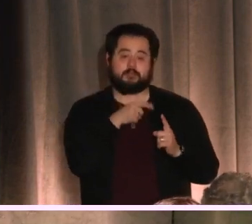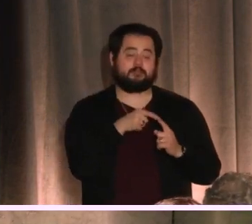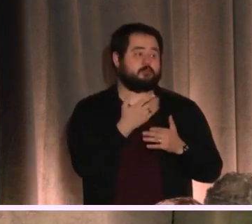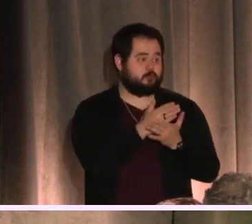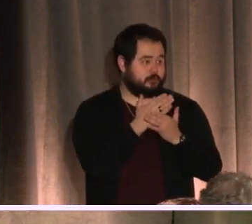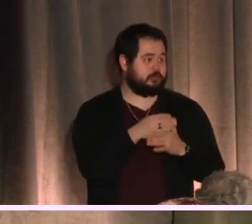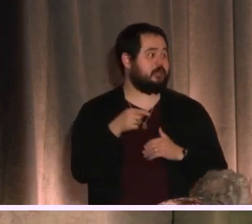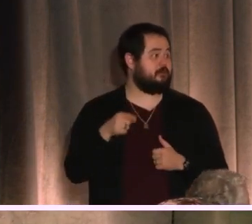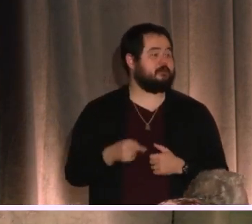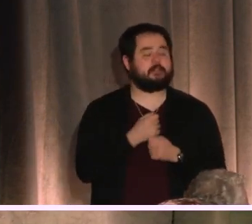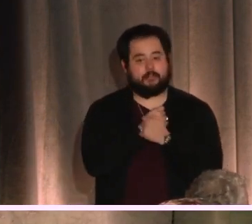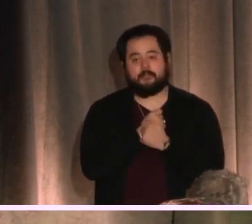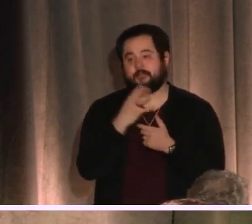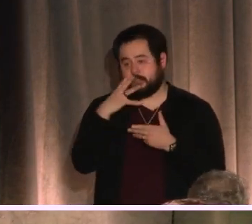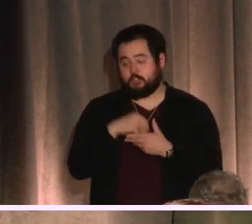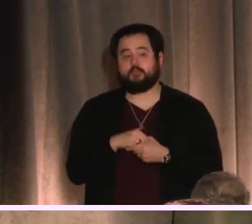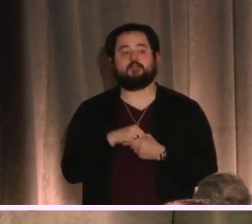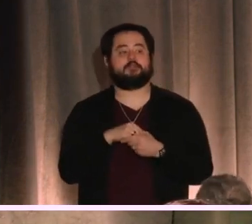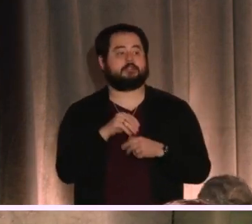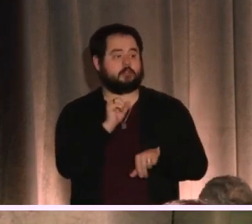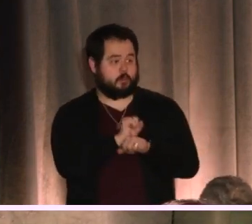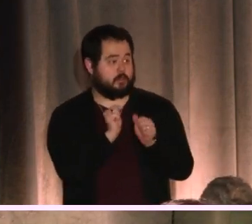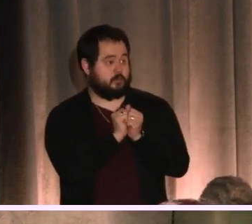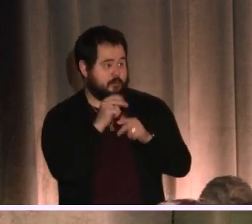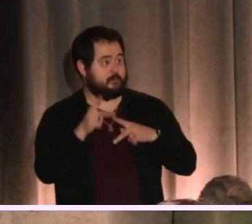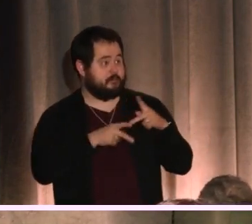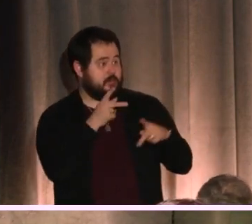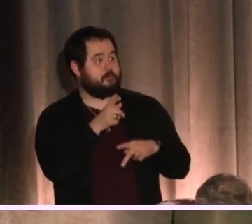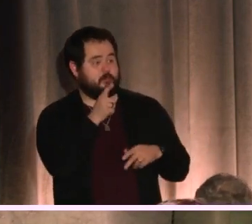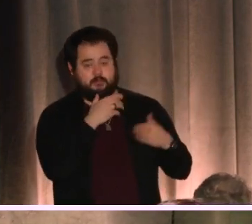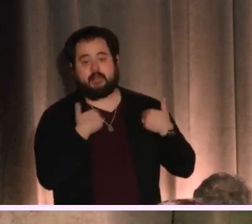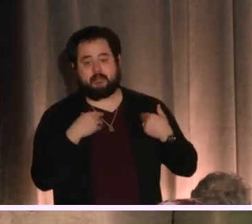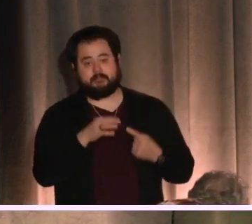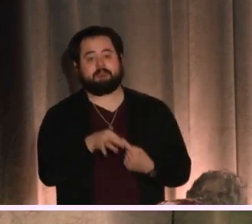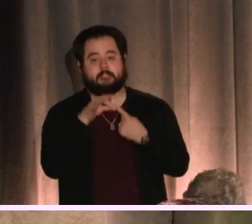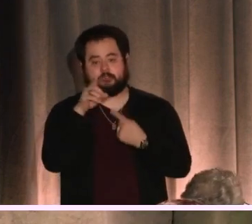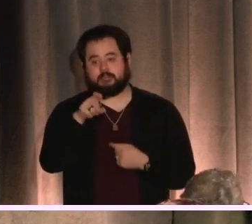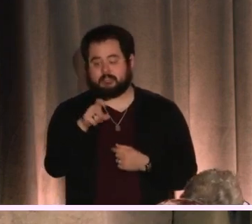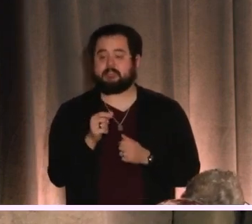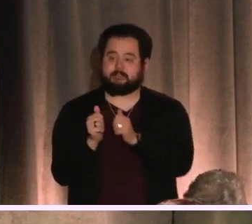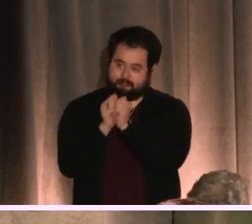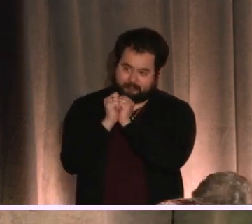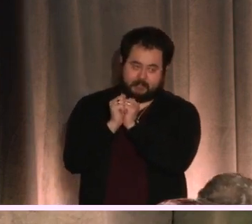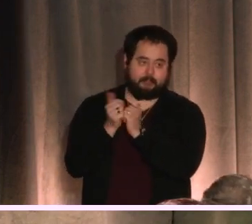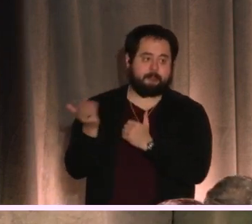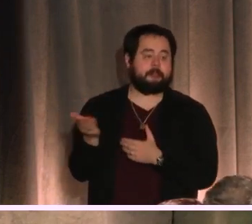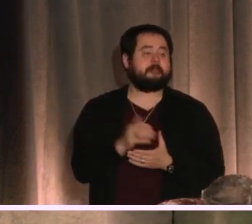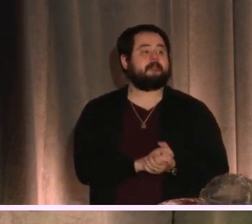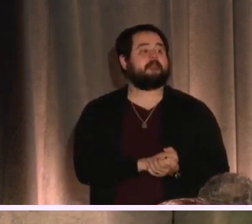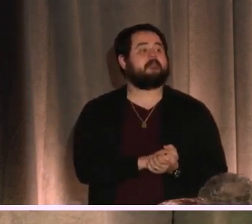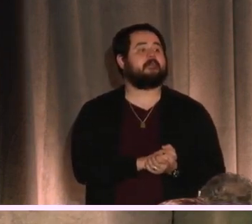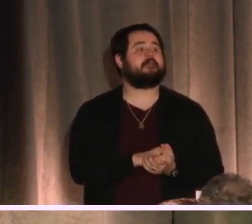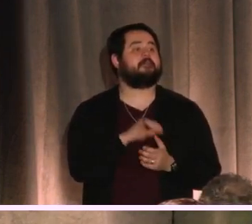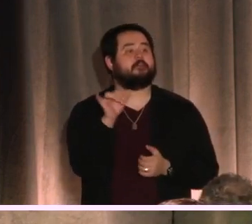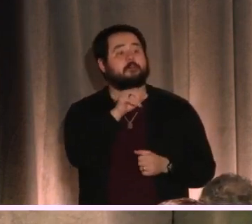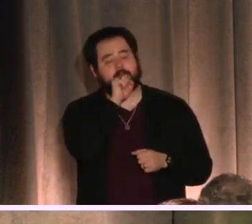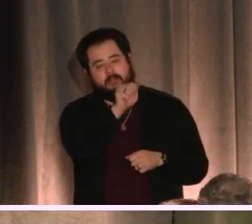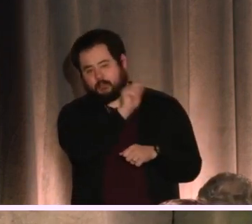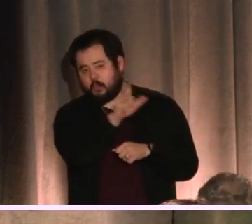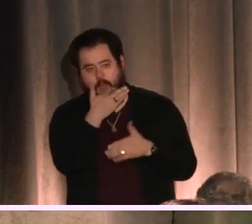this love of inclusion and working with people with special needs with you, and of course, for also loving all things Star